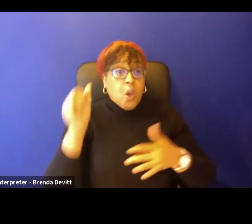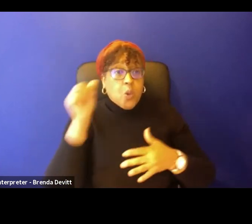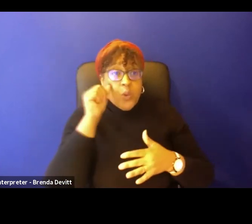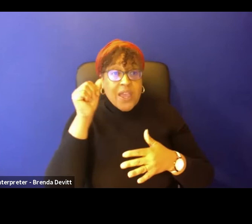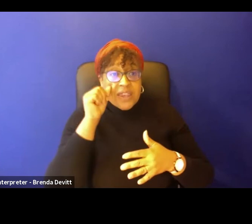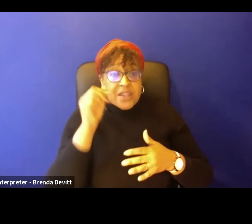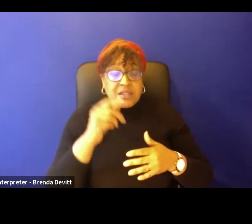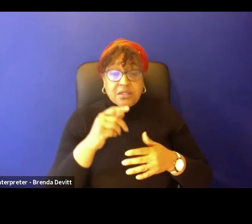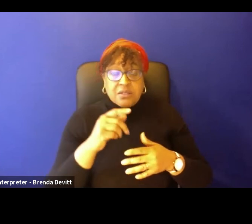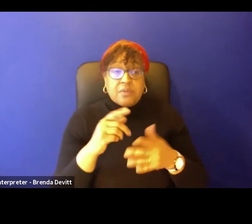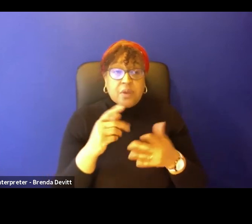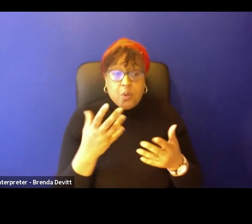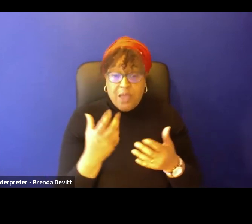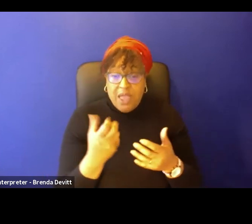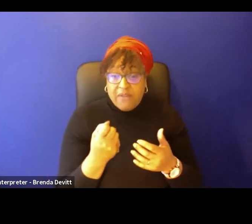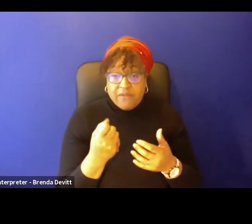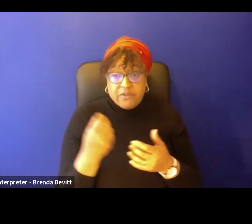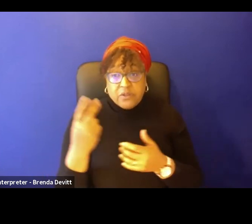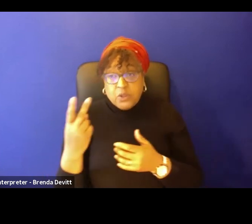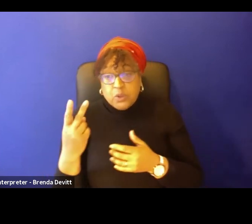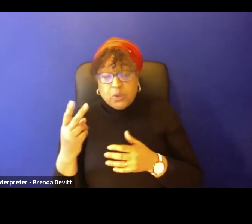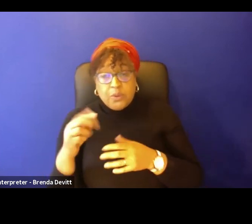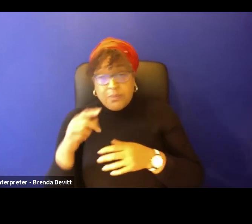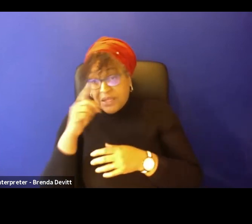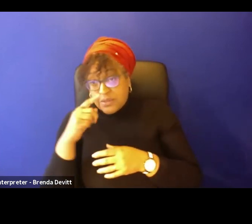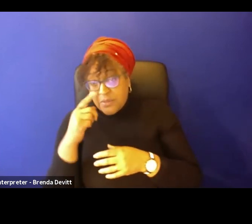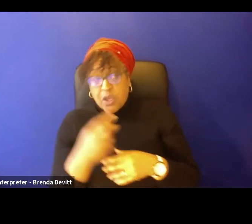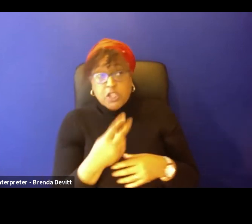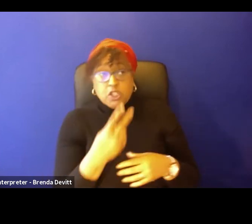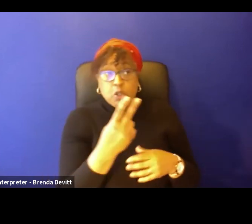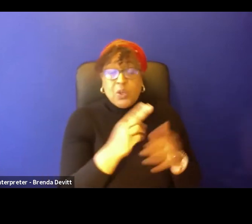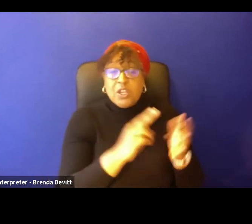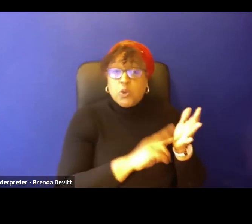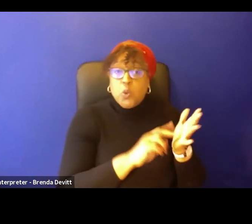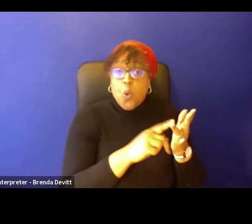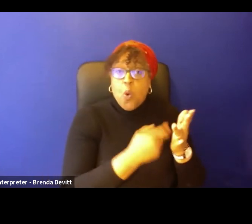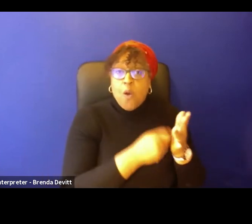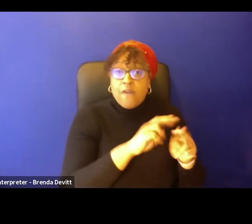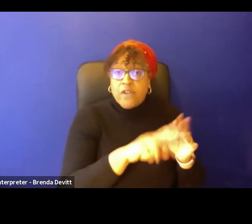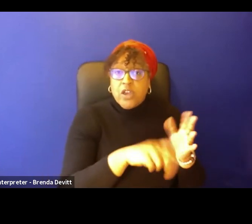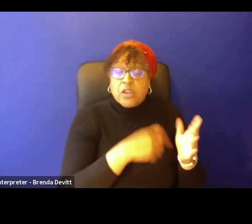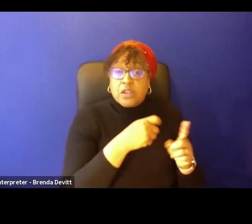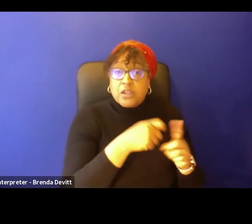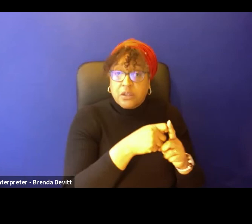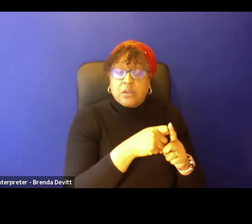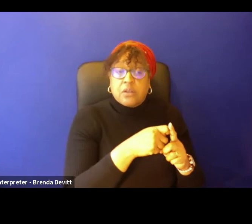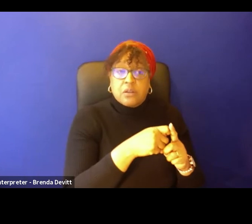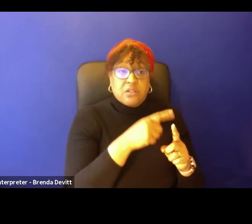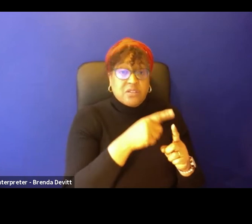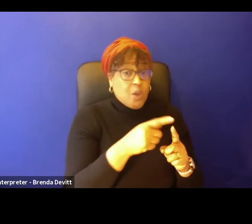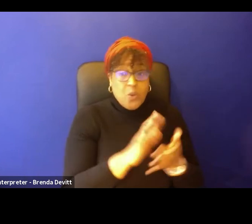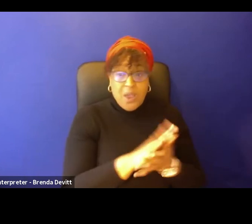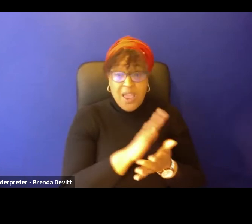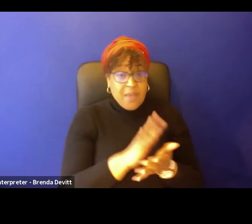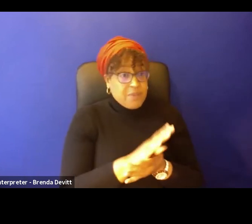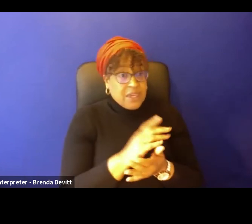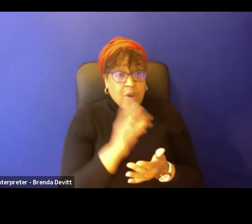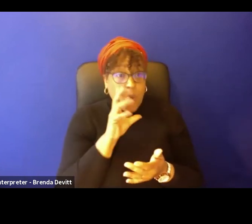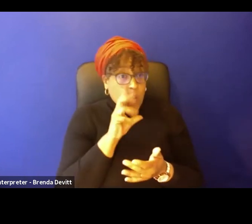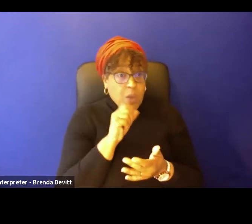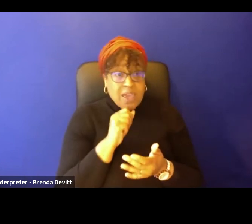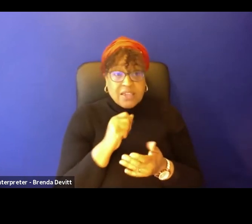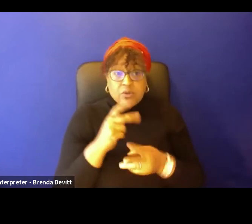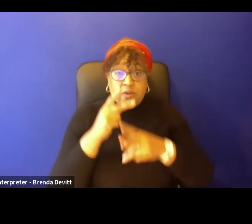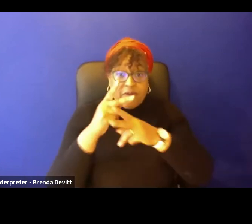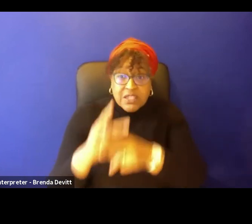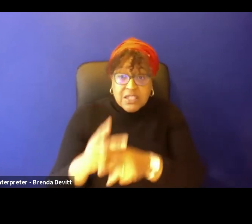got two members of the team in Norfolk. So we're always happy to come along and do some sessions. Our normal sessions